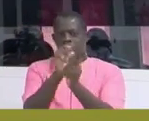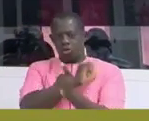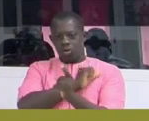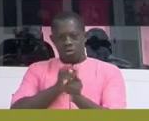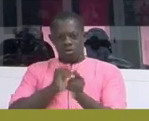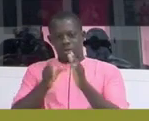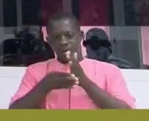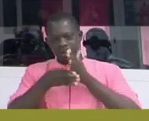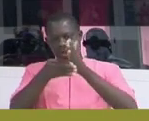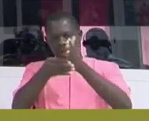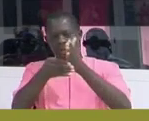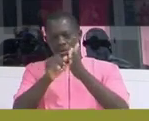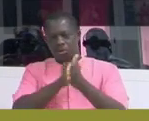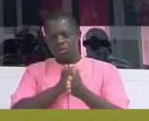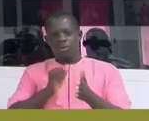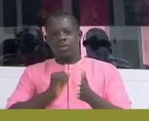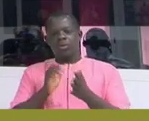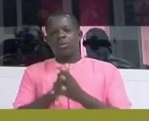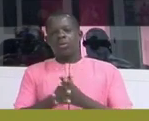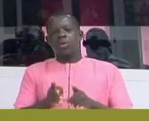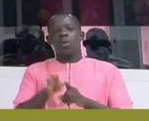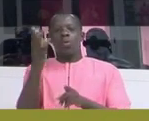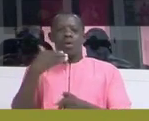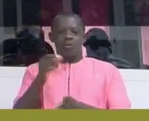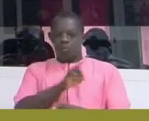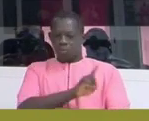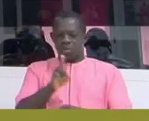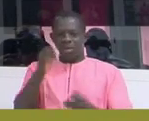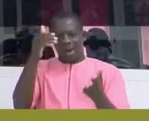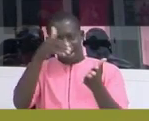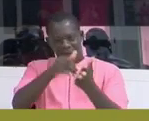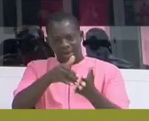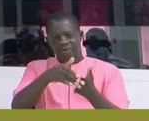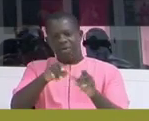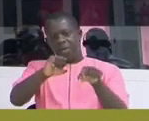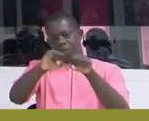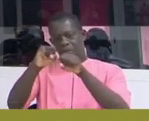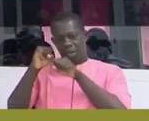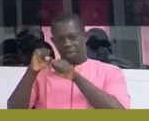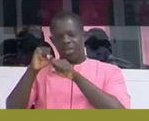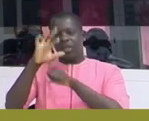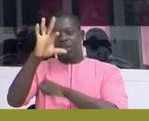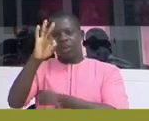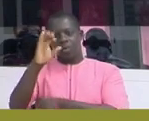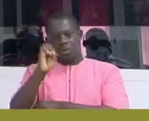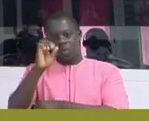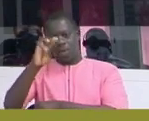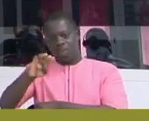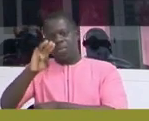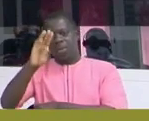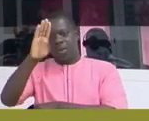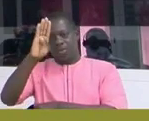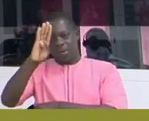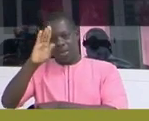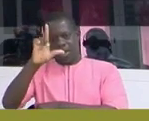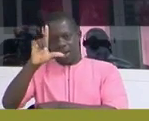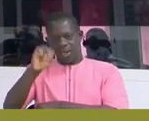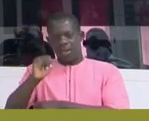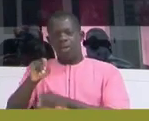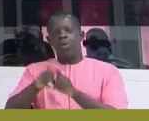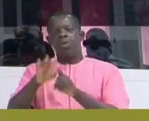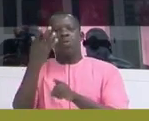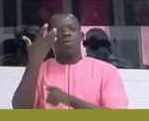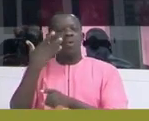please. The doctor led us. When we got to Tumbul's bed at the